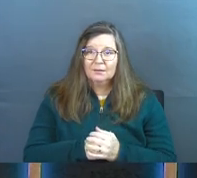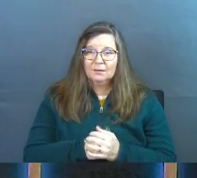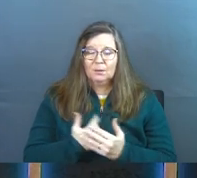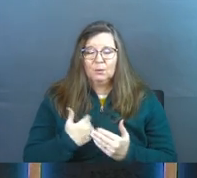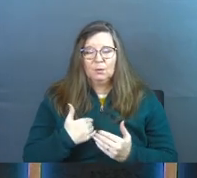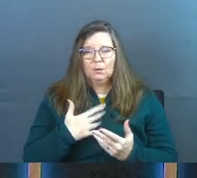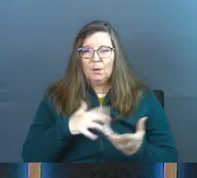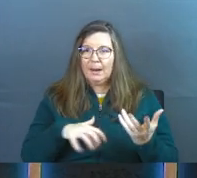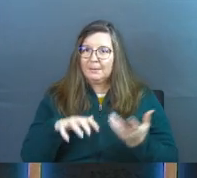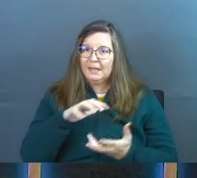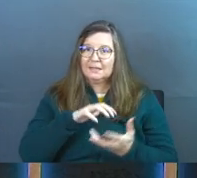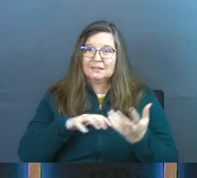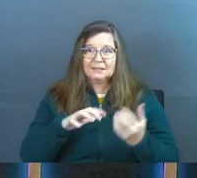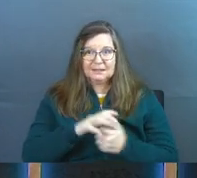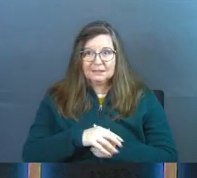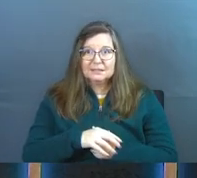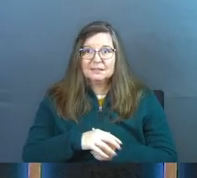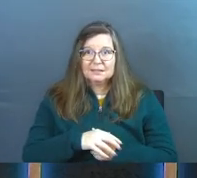What a mix.